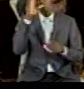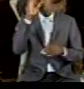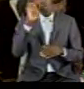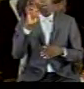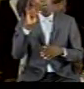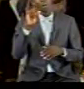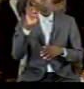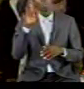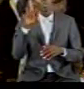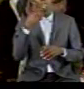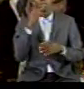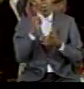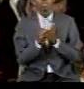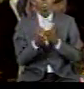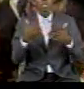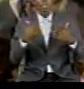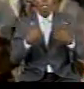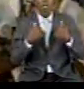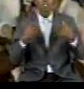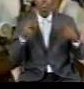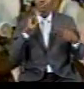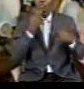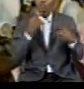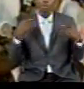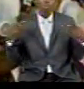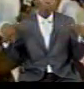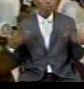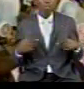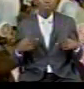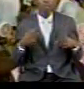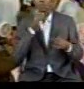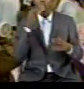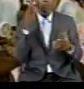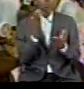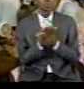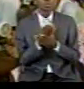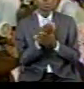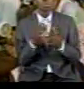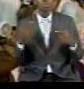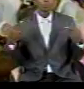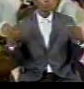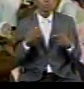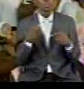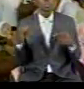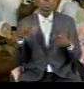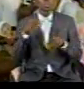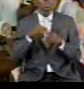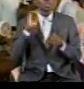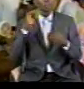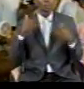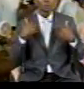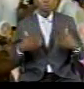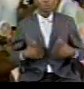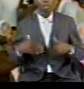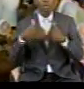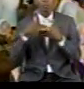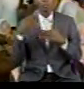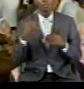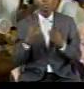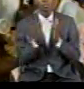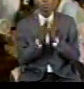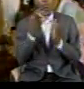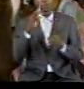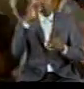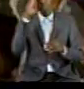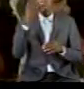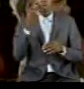serious pain, ceaseless pain in his private parts. But after the prayer of the man of God tonight, he